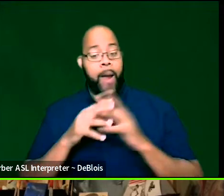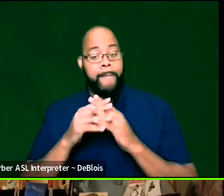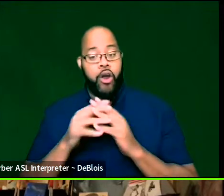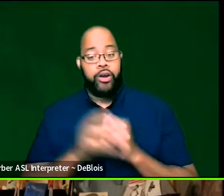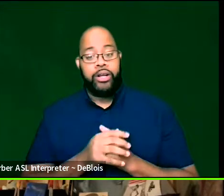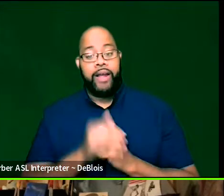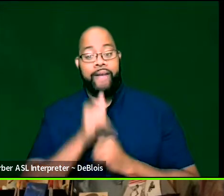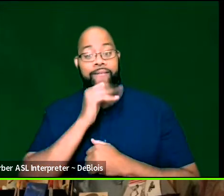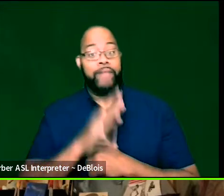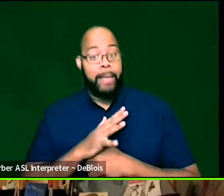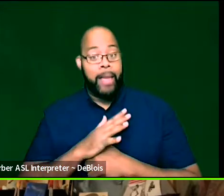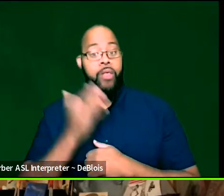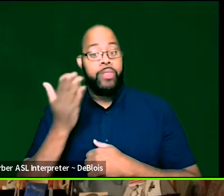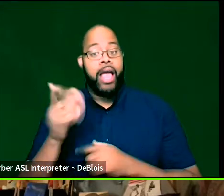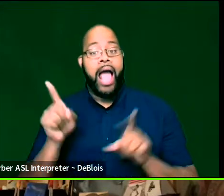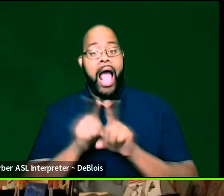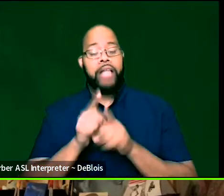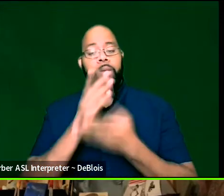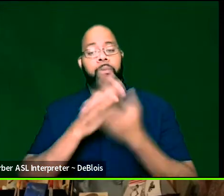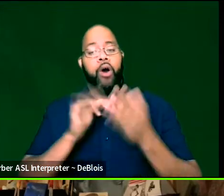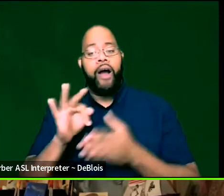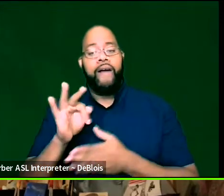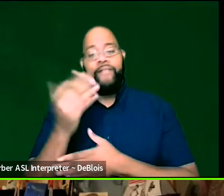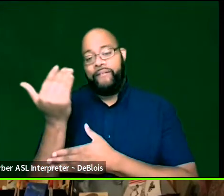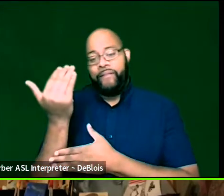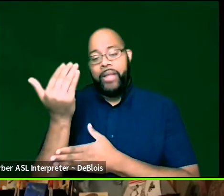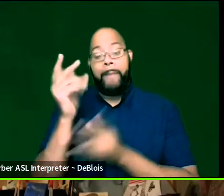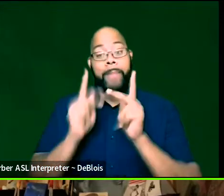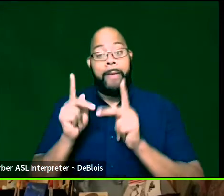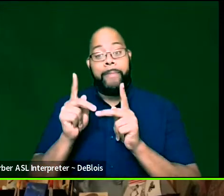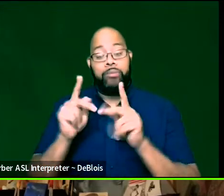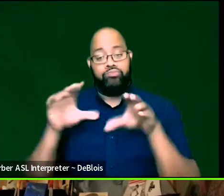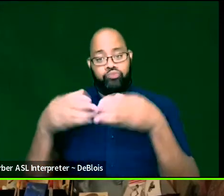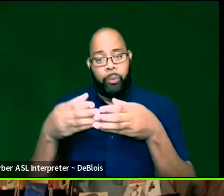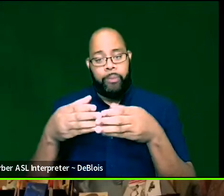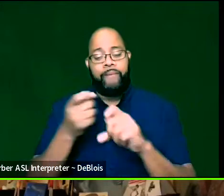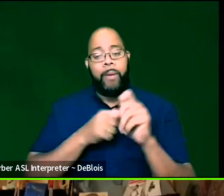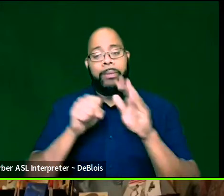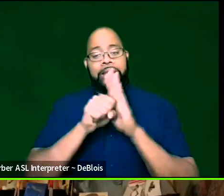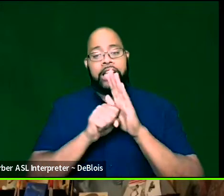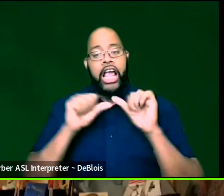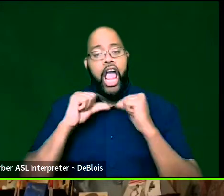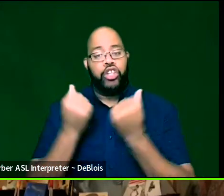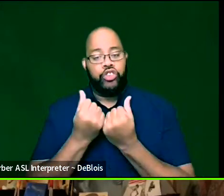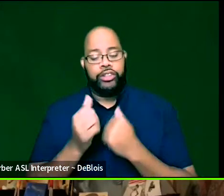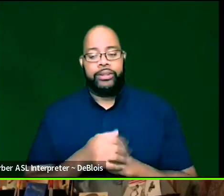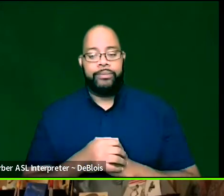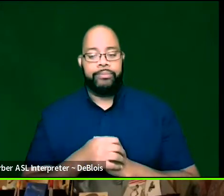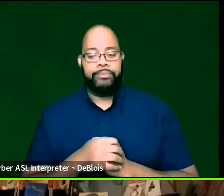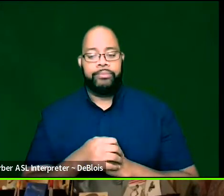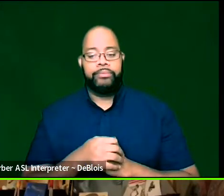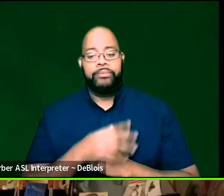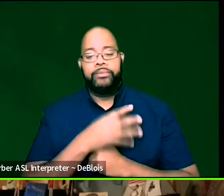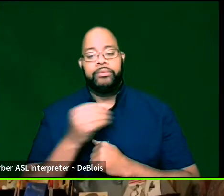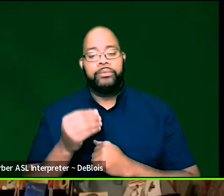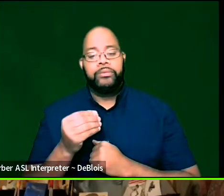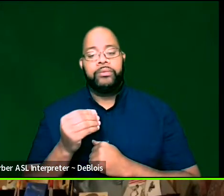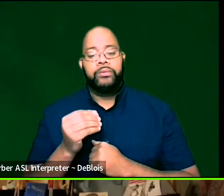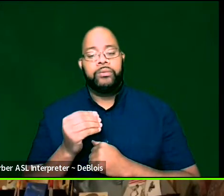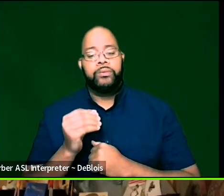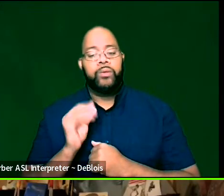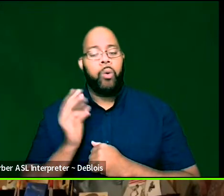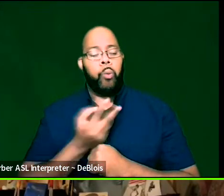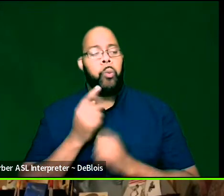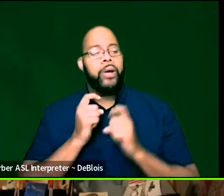African-American female as a part of the 15-person delegation from a state agency. And we kind